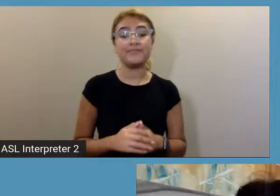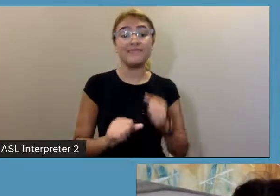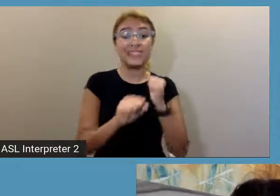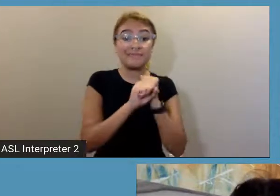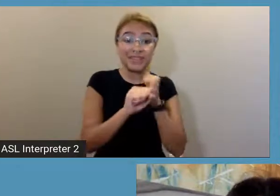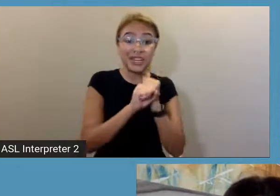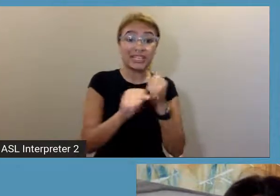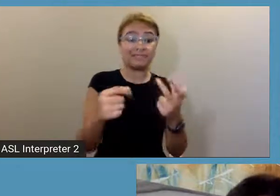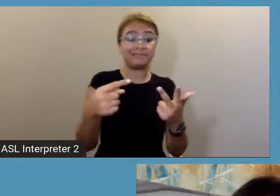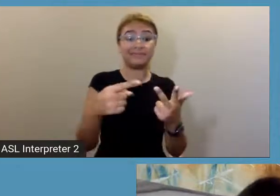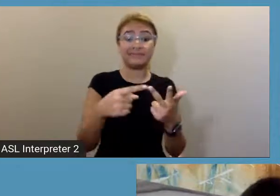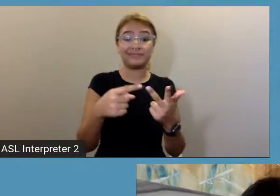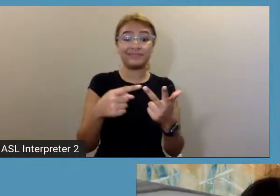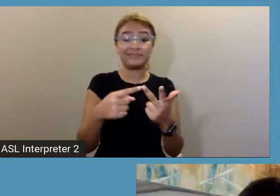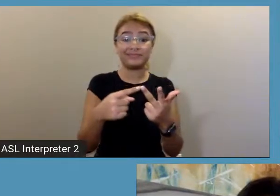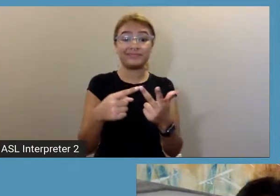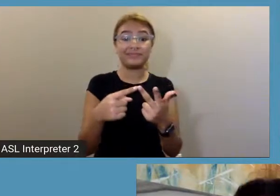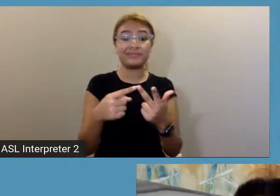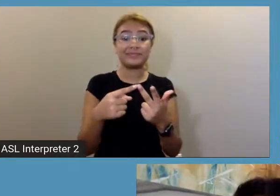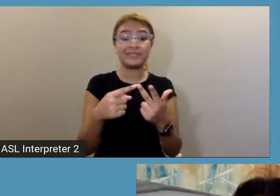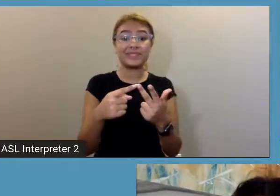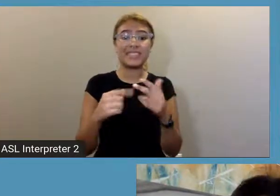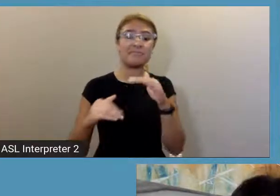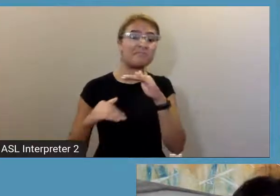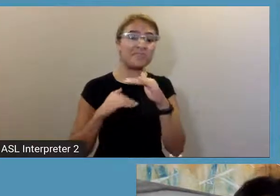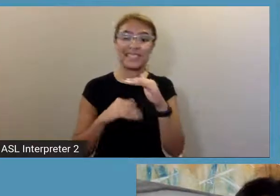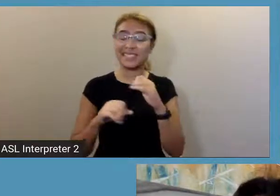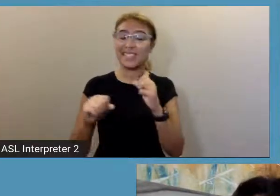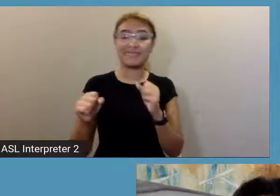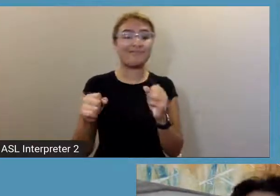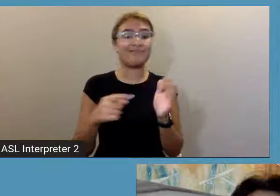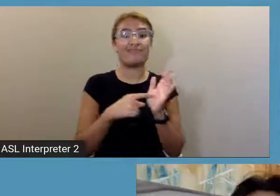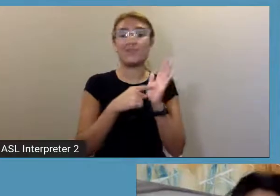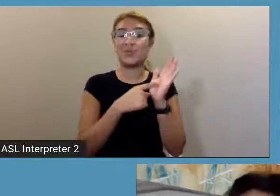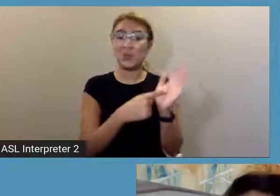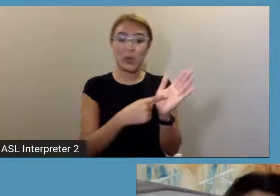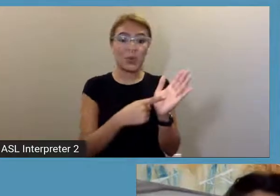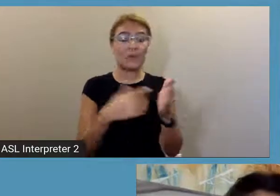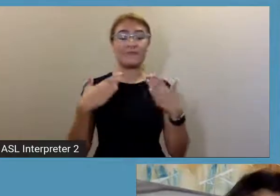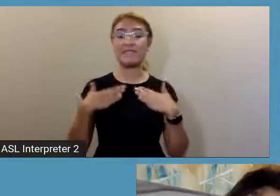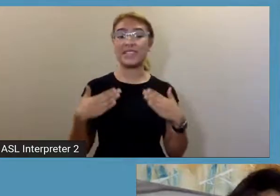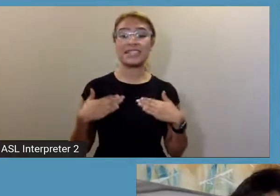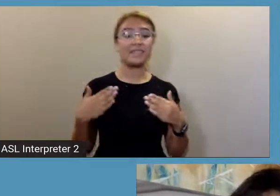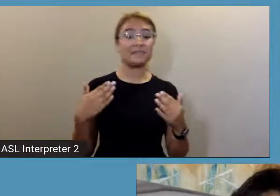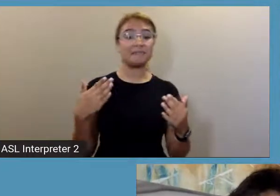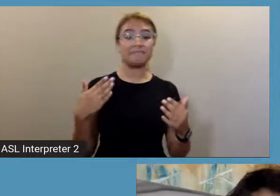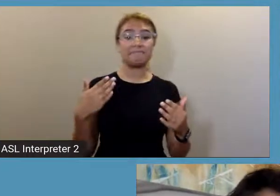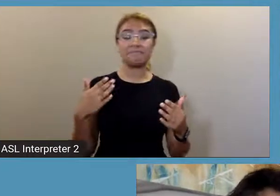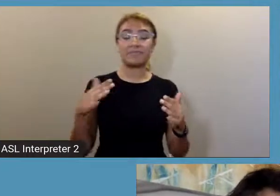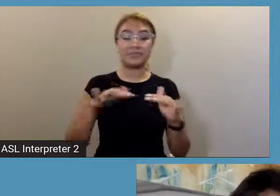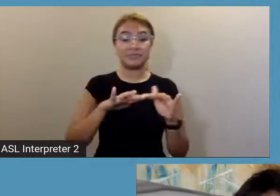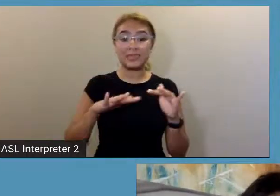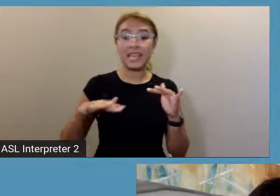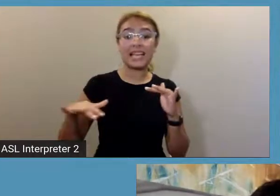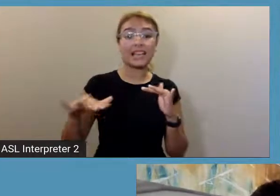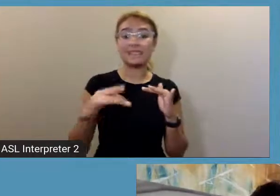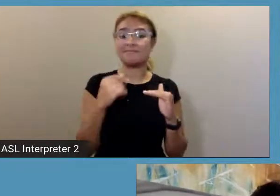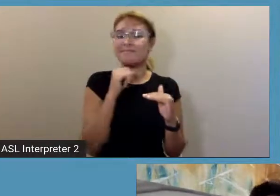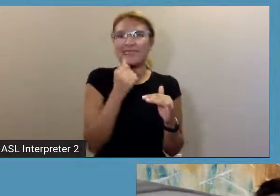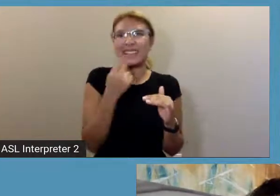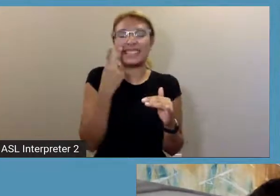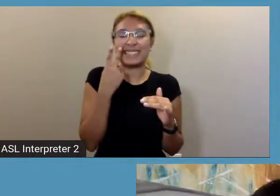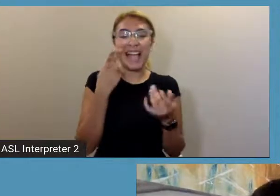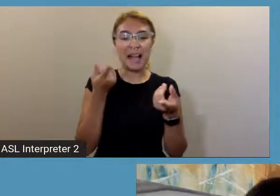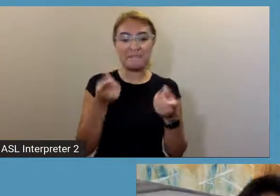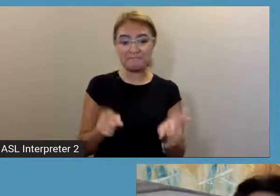one is just basic promoting in physical spaces, because that's also something that happens and we don't see it done. You